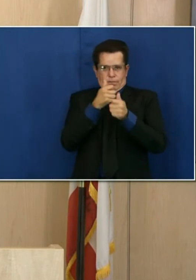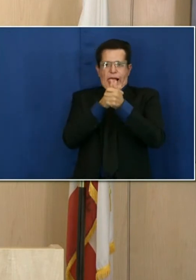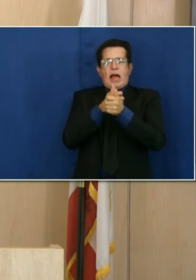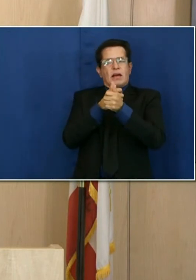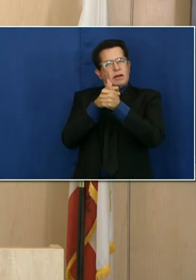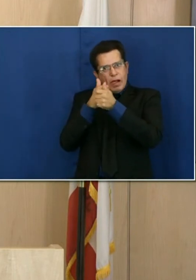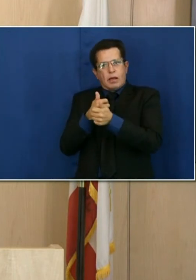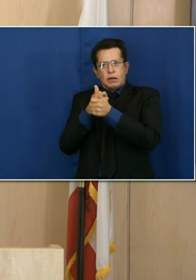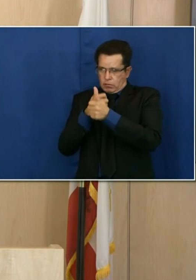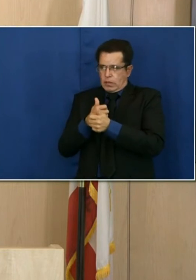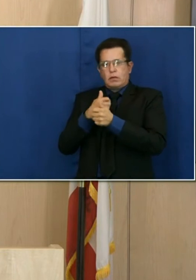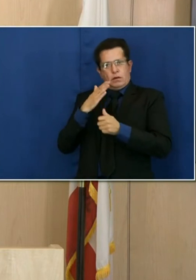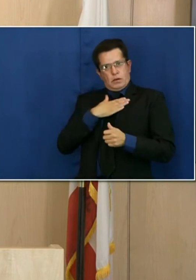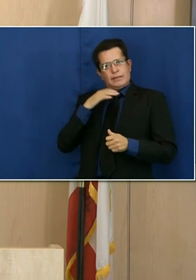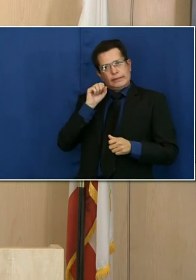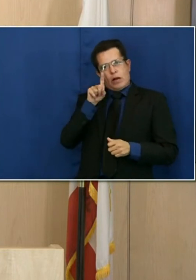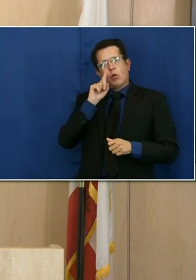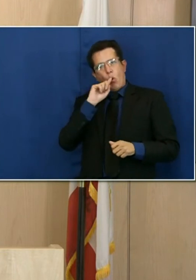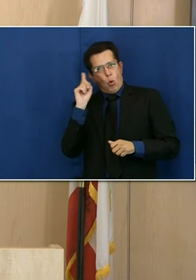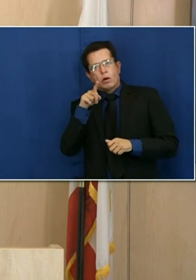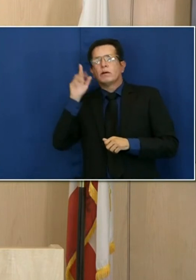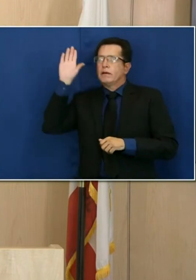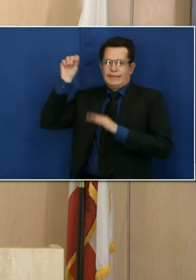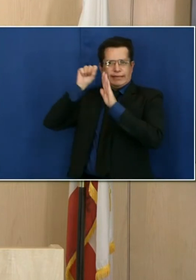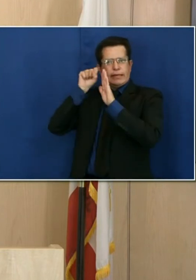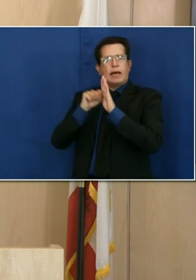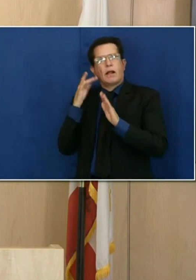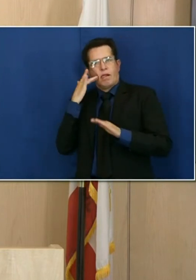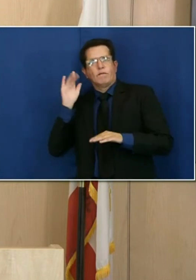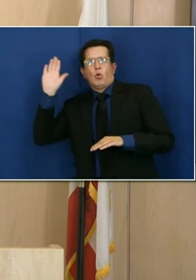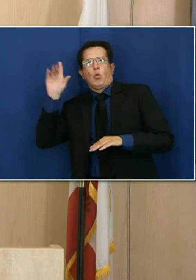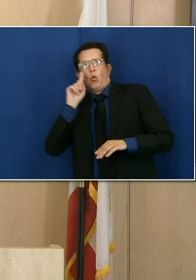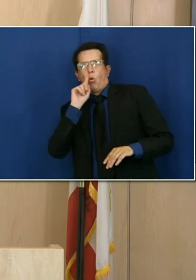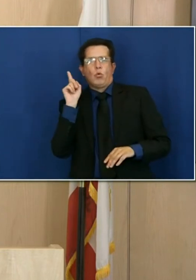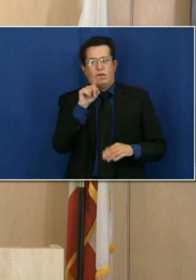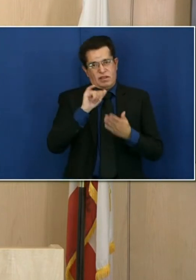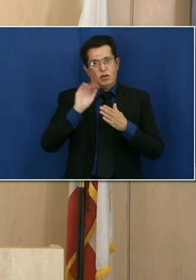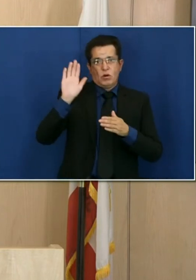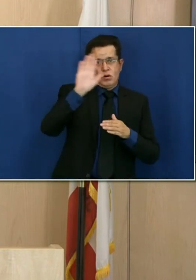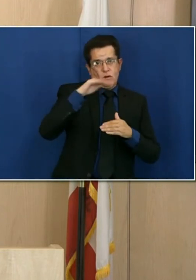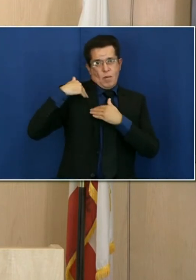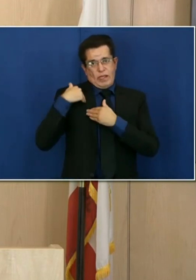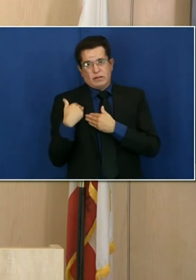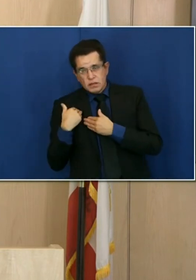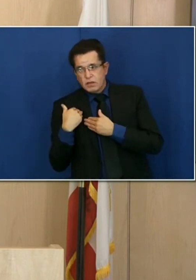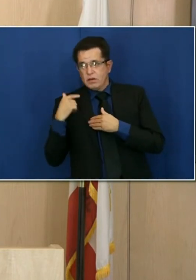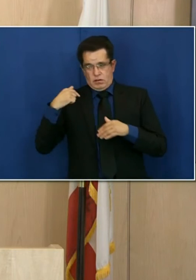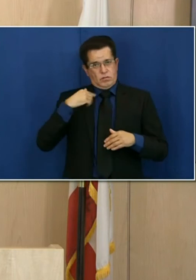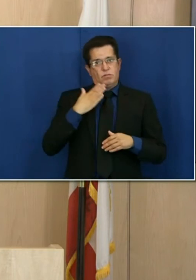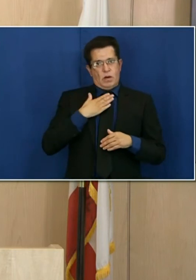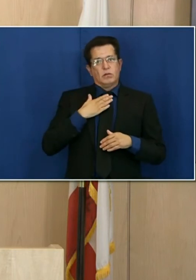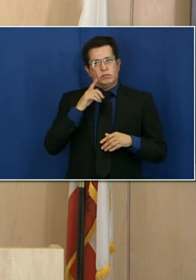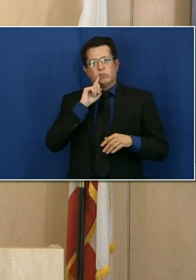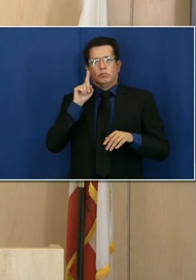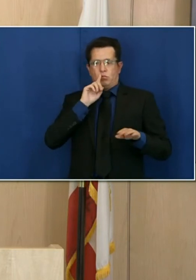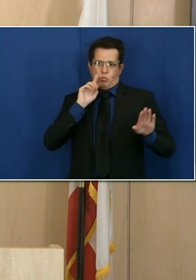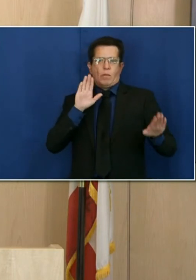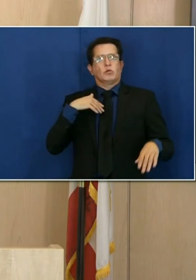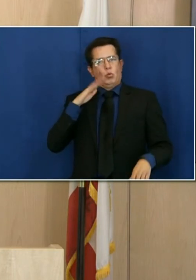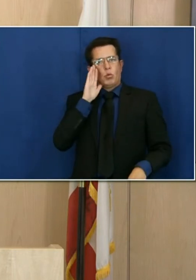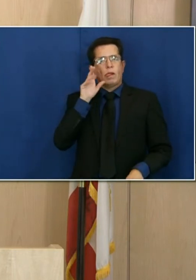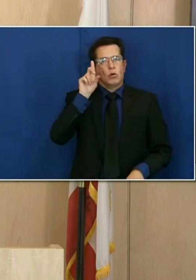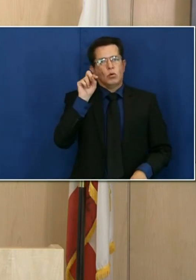only the county of San Diego's public health orders, but the state of California's. That's our obligation. That's what we were sworn into office to do.